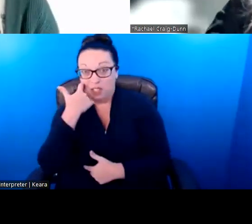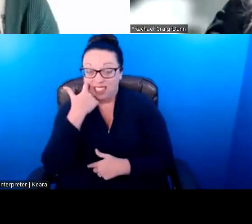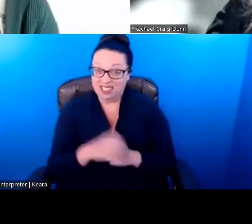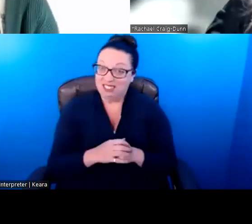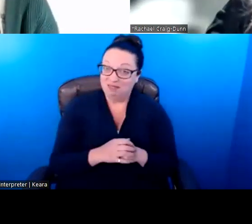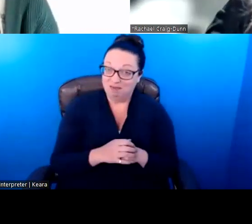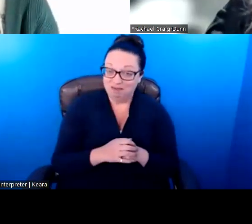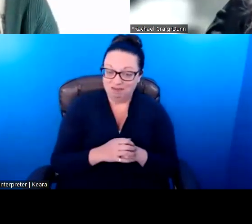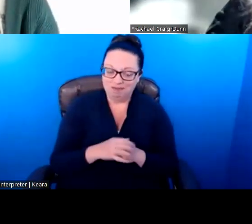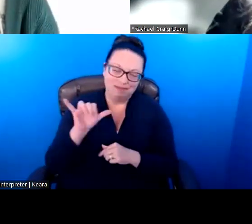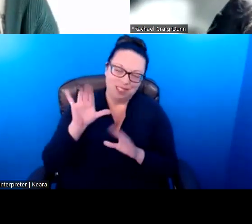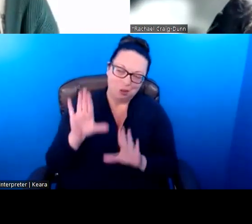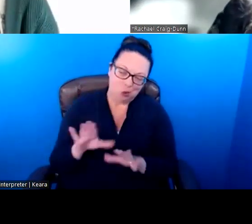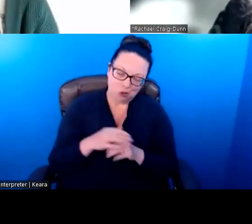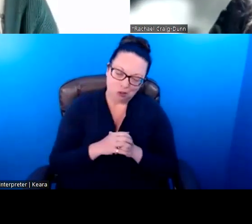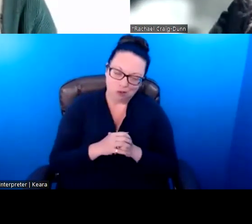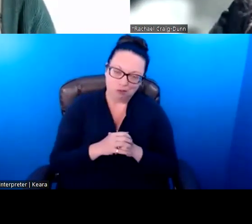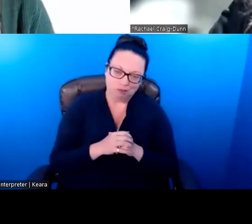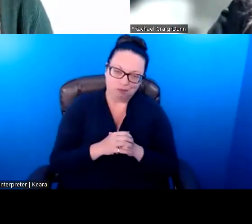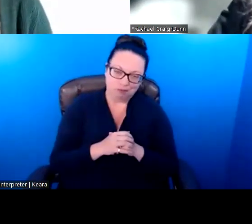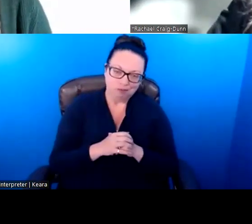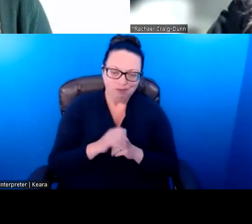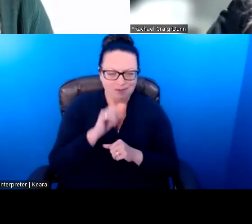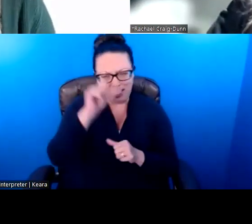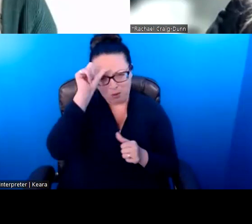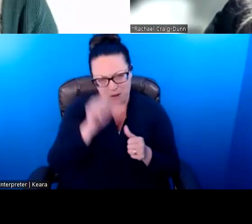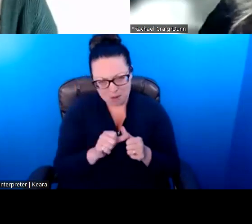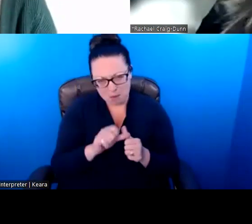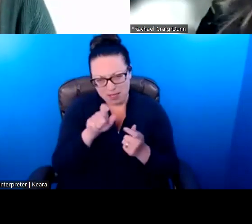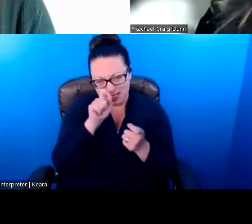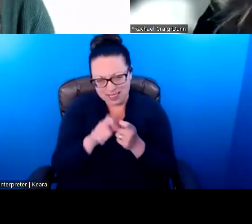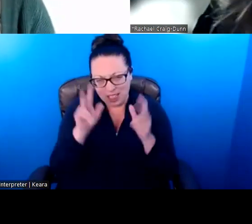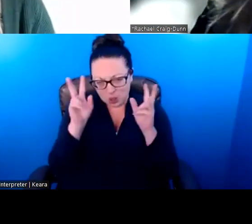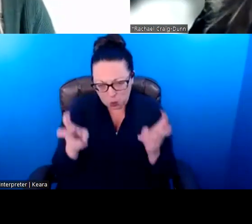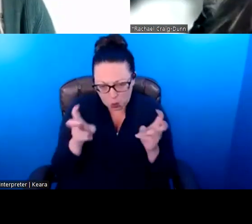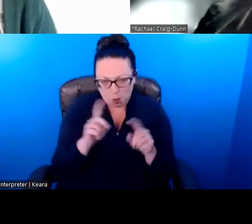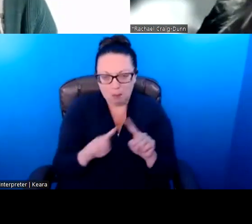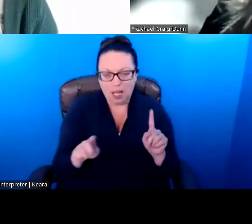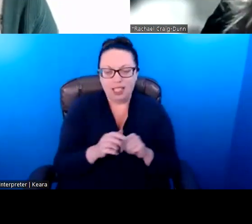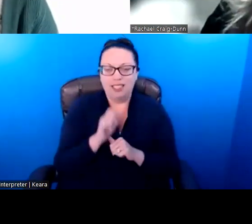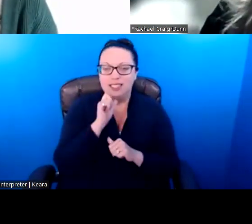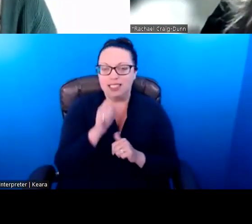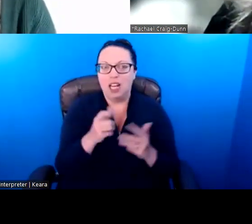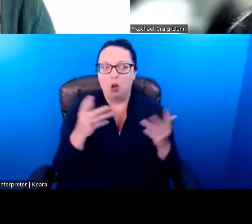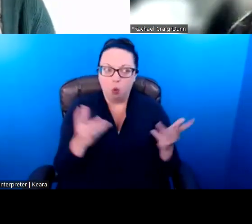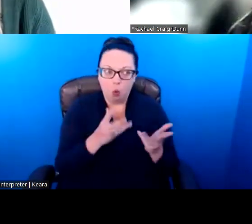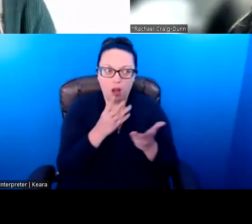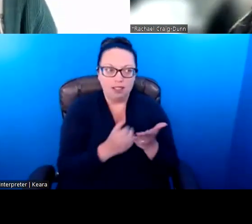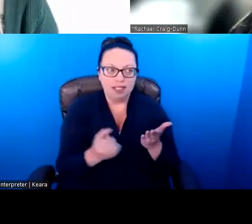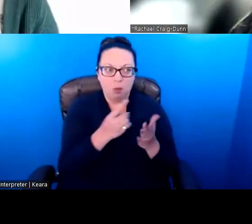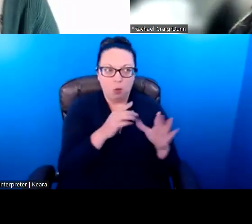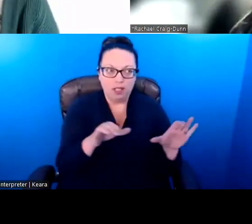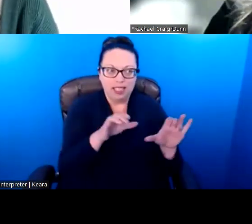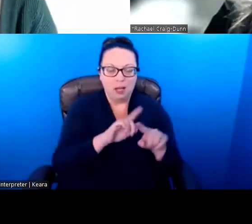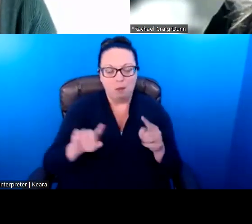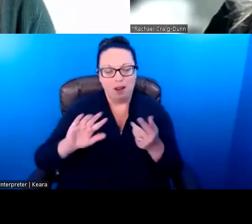Yeah, that's so wonderful. Yeah. I don't remember the exact quote, but it's not what someone did, but how they made